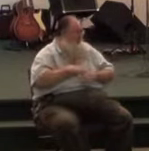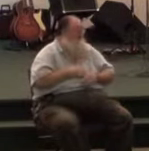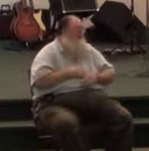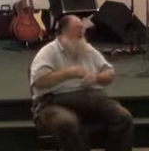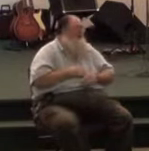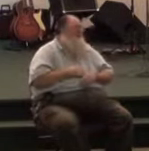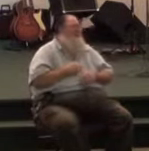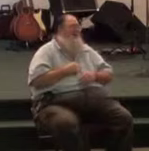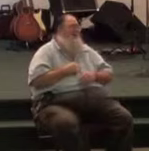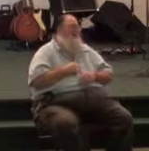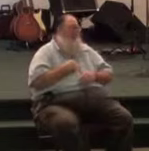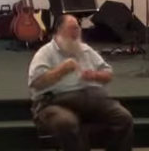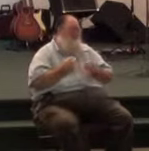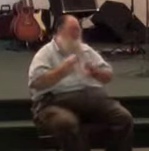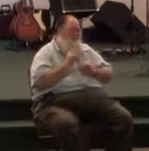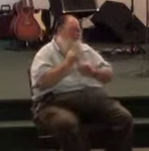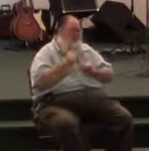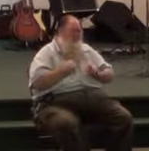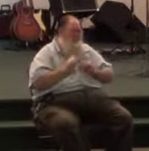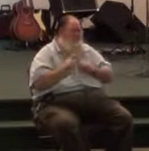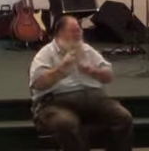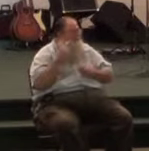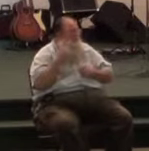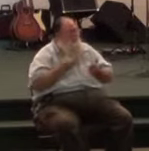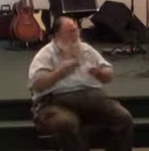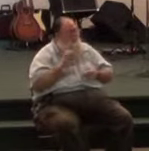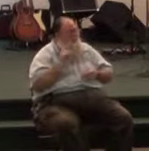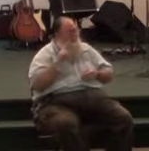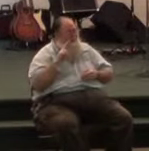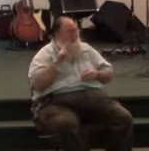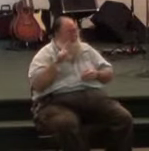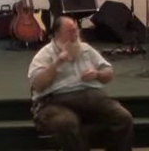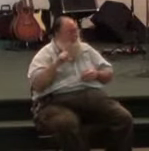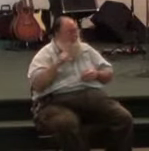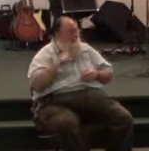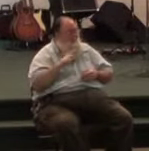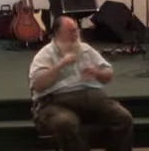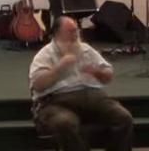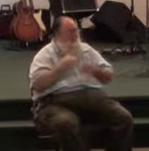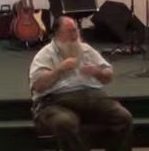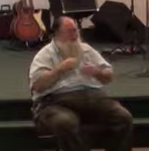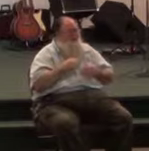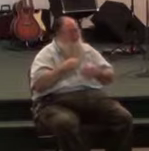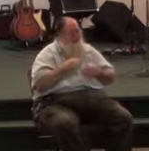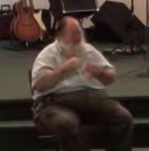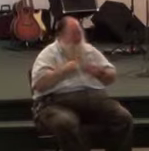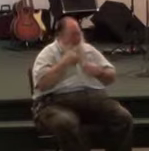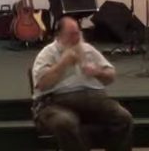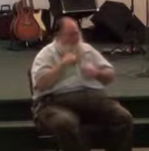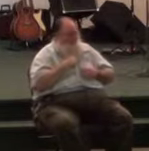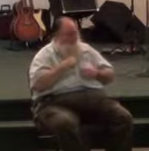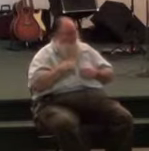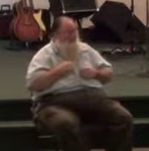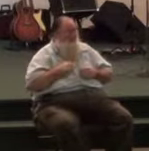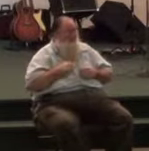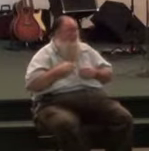to see what Carl's got to say. And man, did he fill me in. He knows how many times the guys have been on the roof